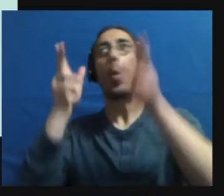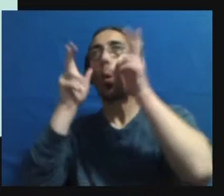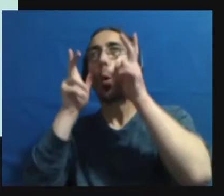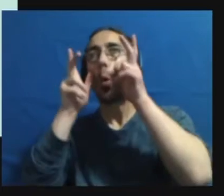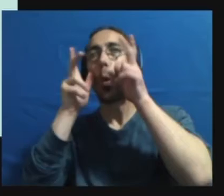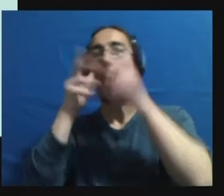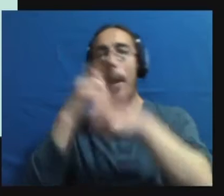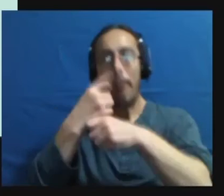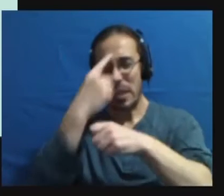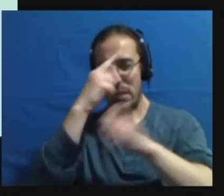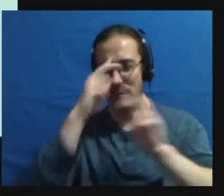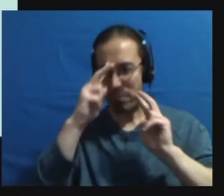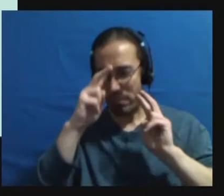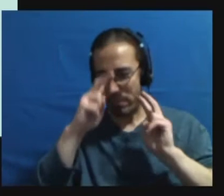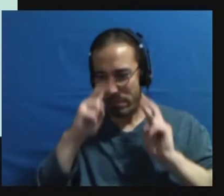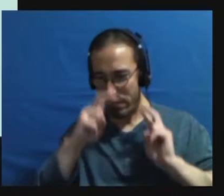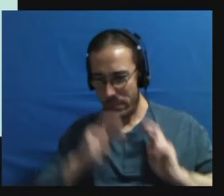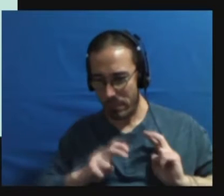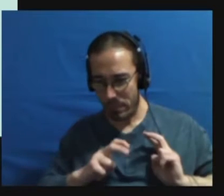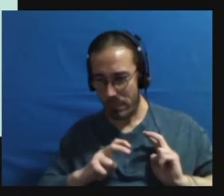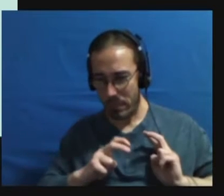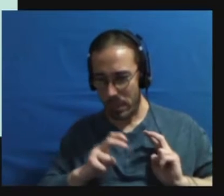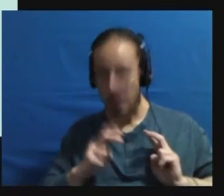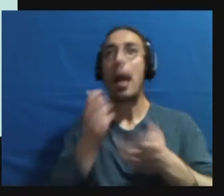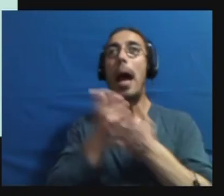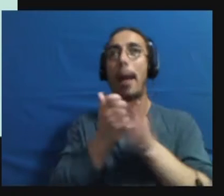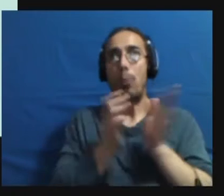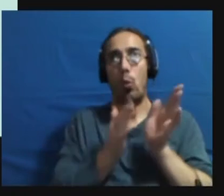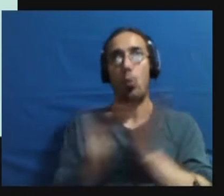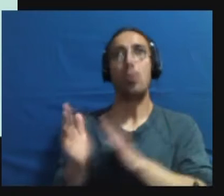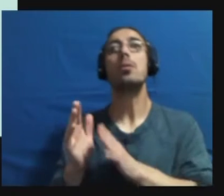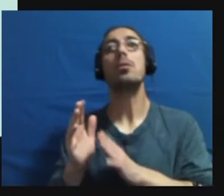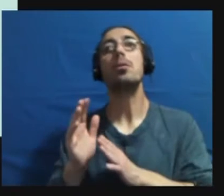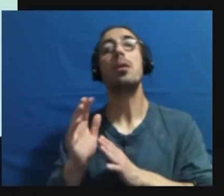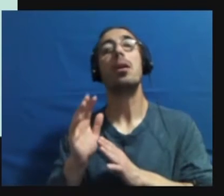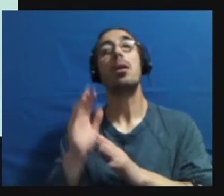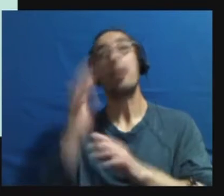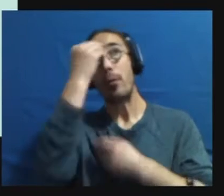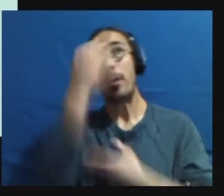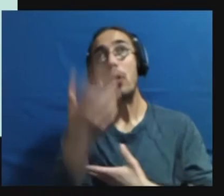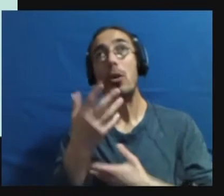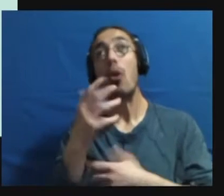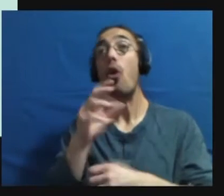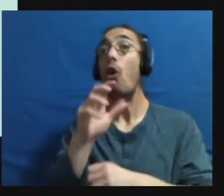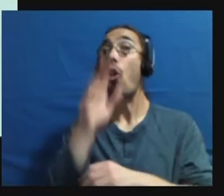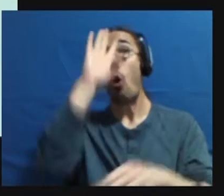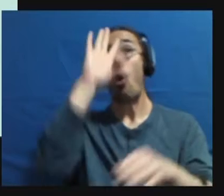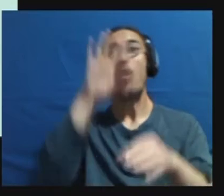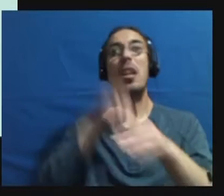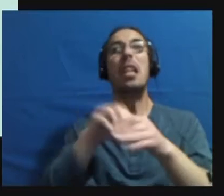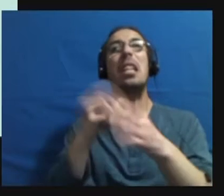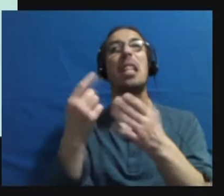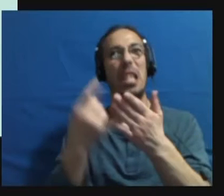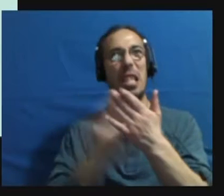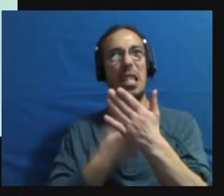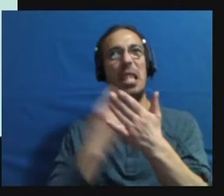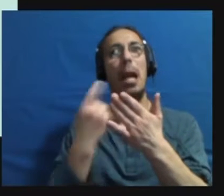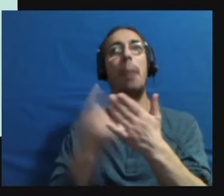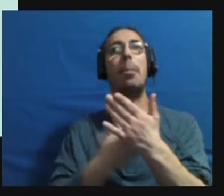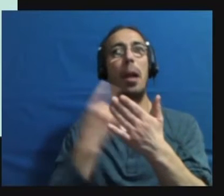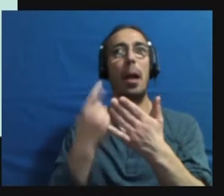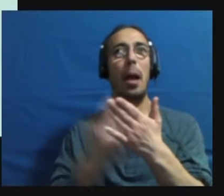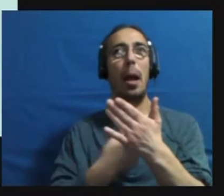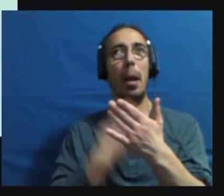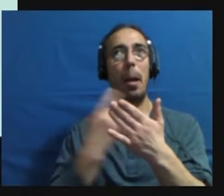it, internalizes it, and organizes it. For autistics, this can often take form